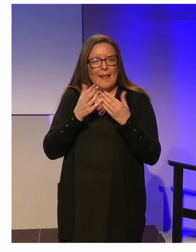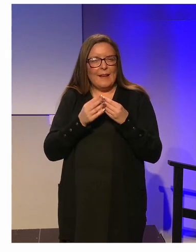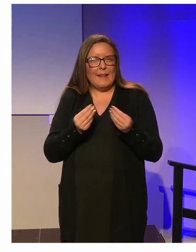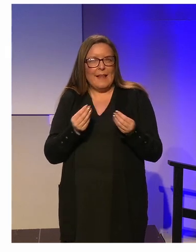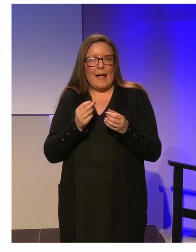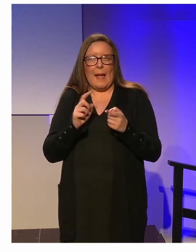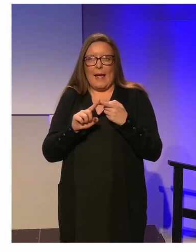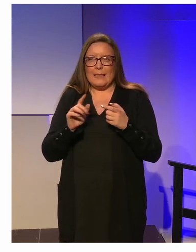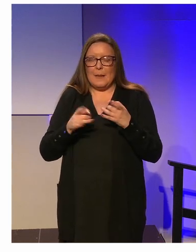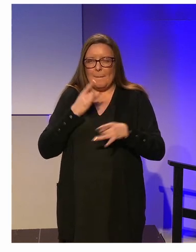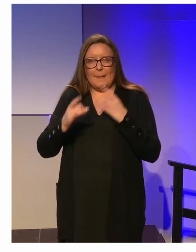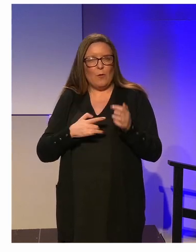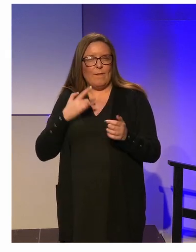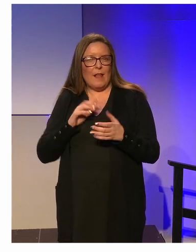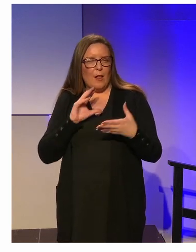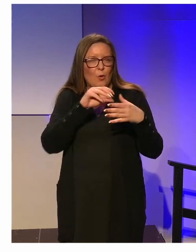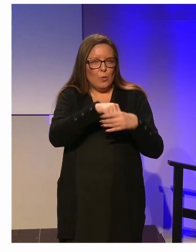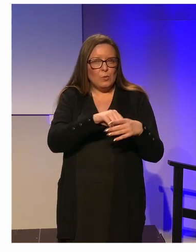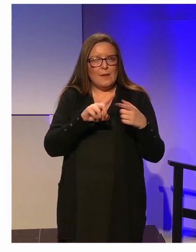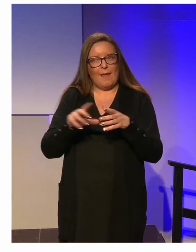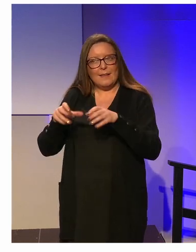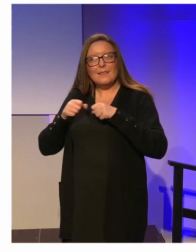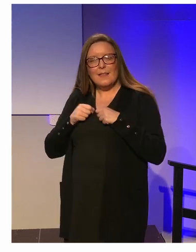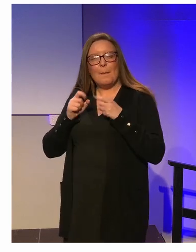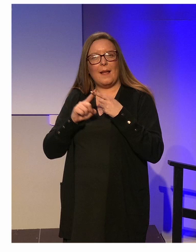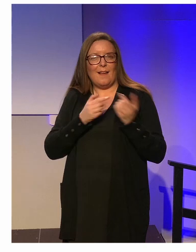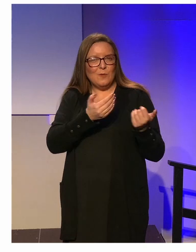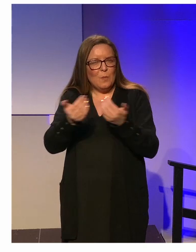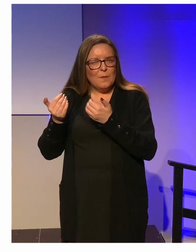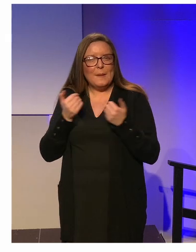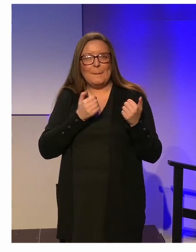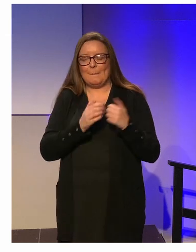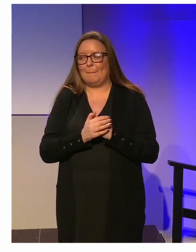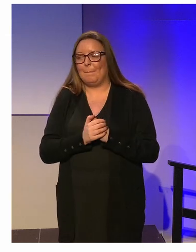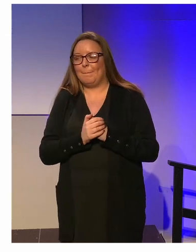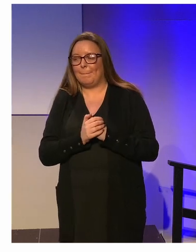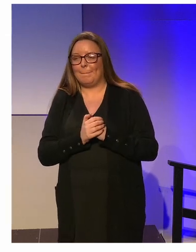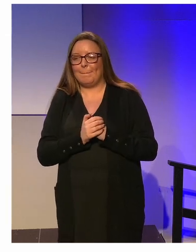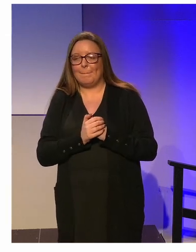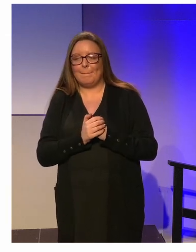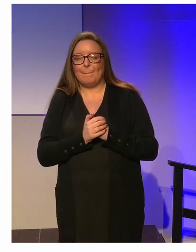feel included and accepted, and it's just a very welcoming environment.